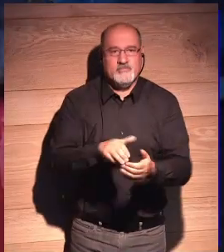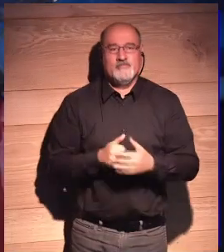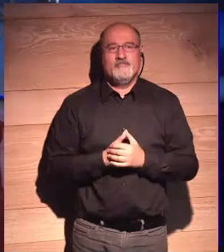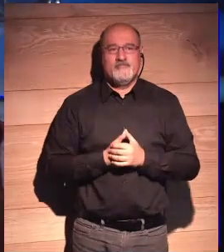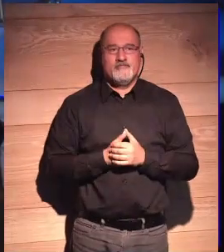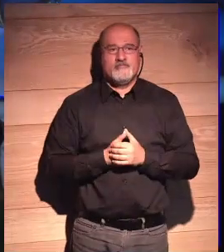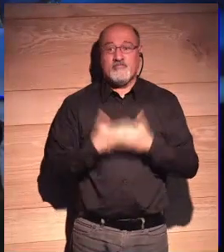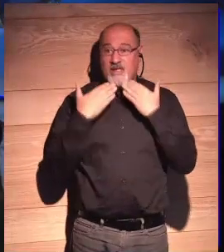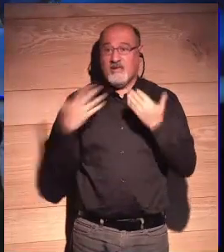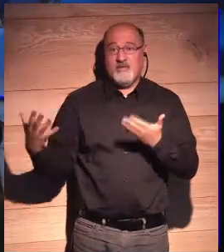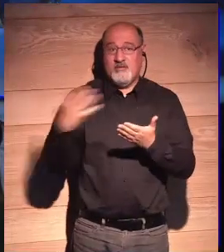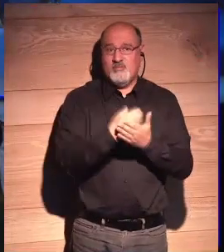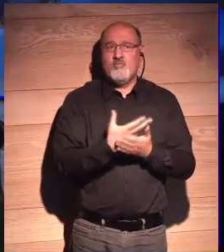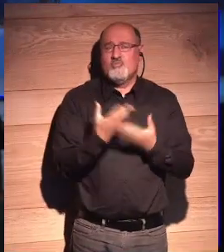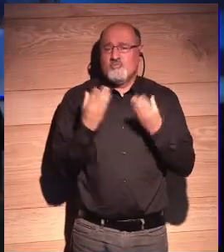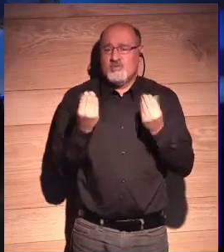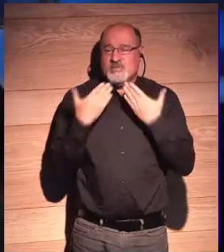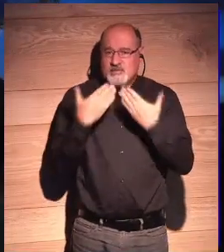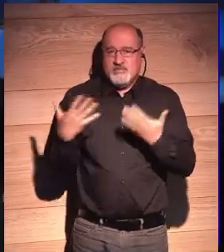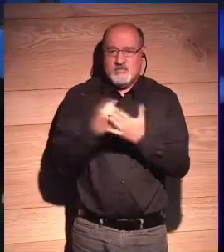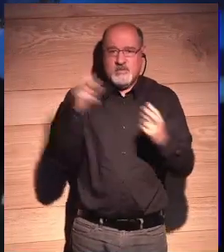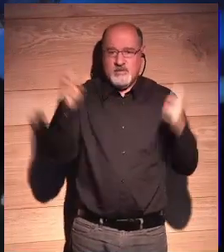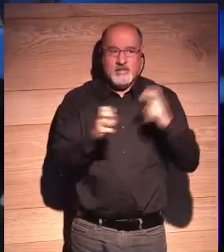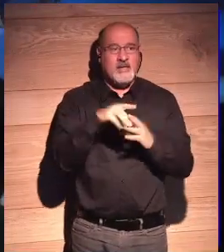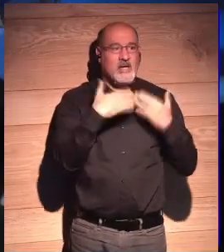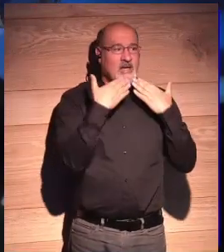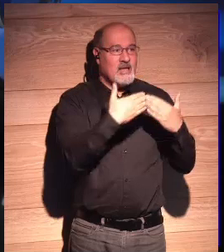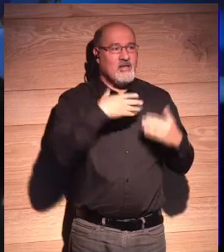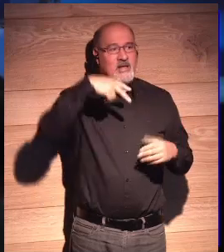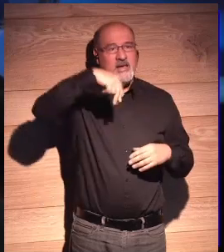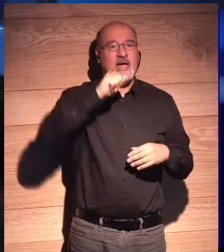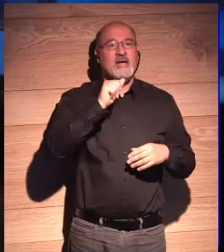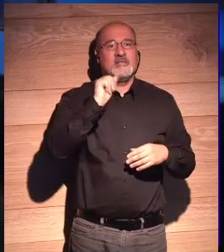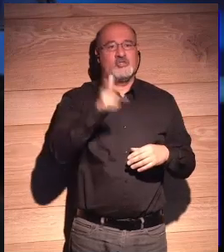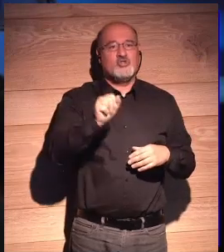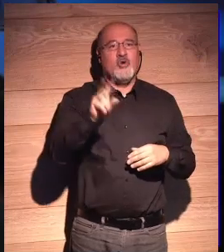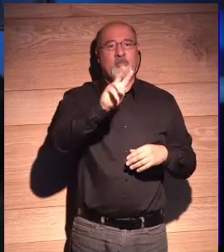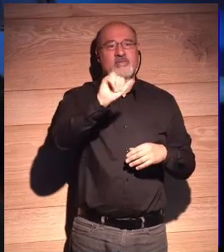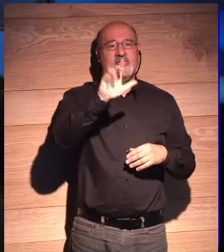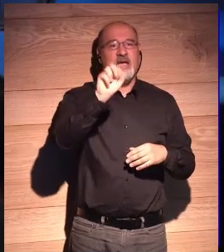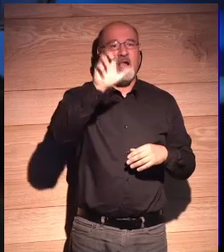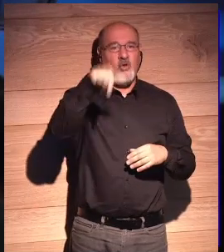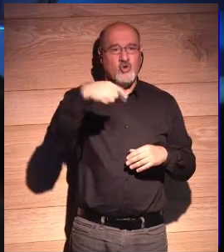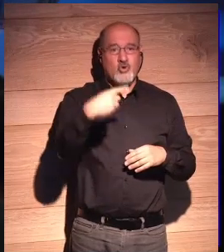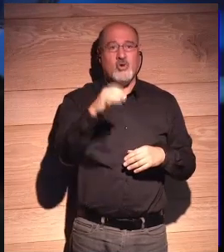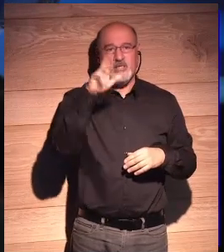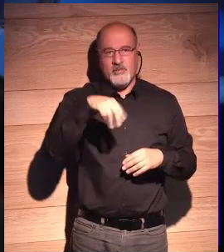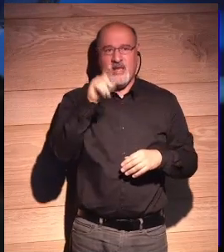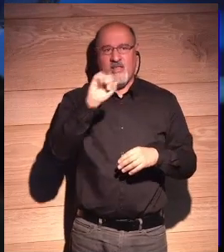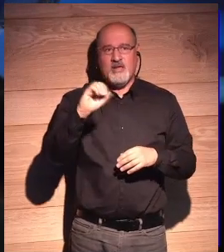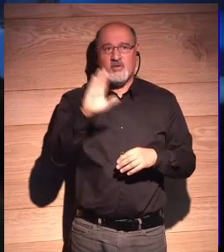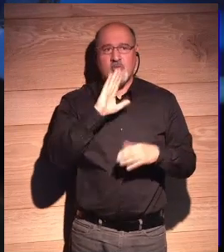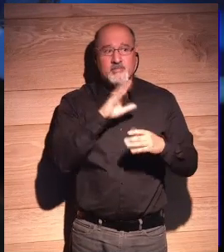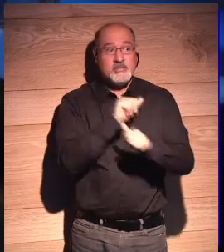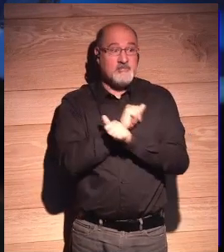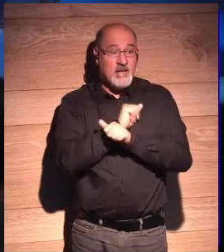Bueno, queremos agradecer. Well, thank you all for being here today. Thank you, Nacho Vigalondo, and of course, Daniel Clowes.